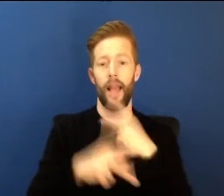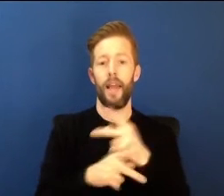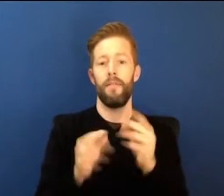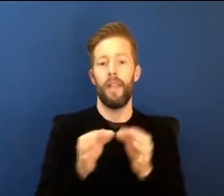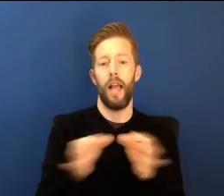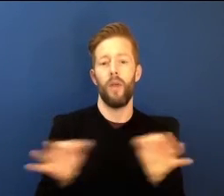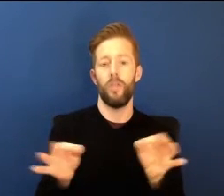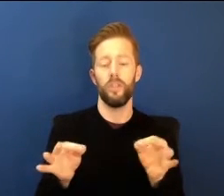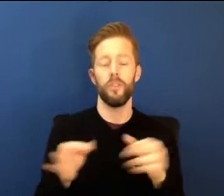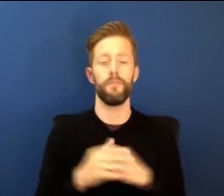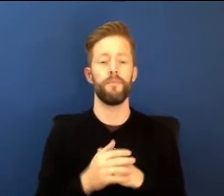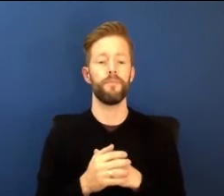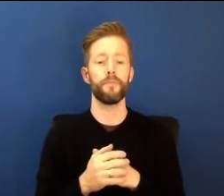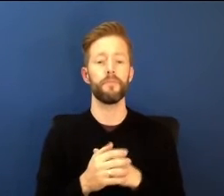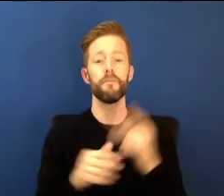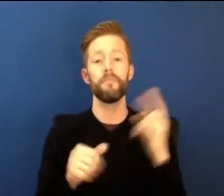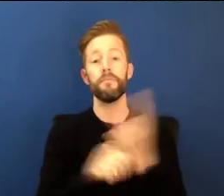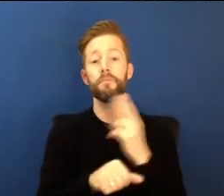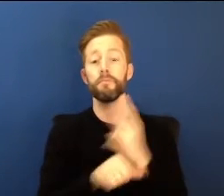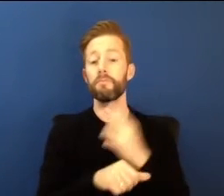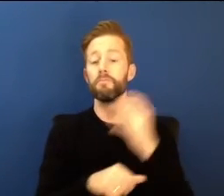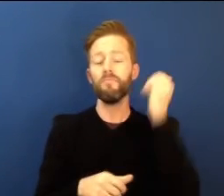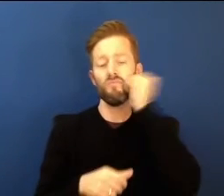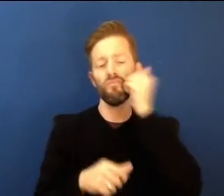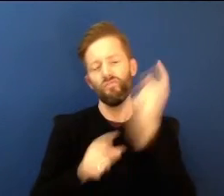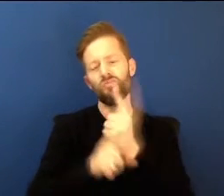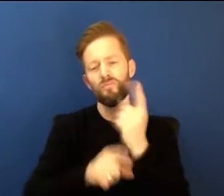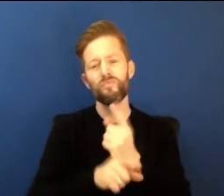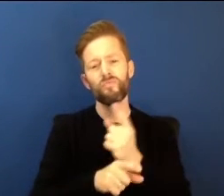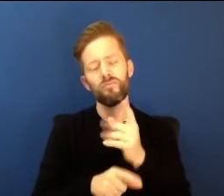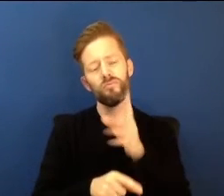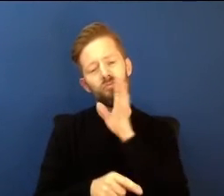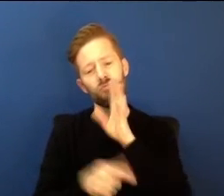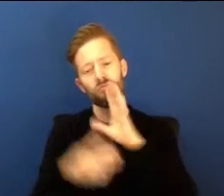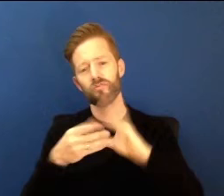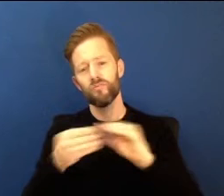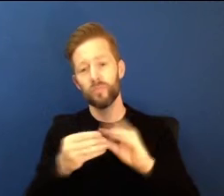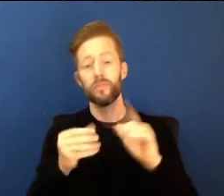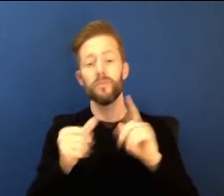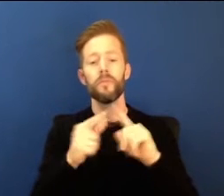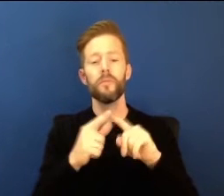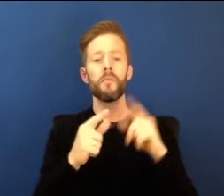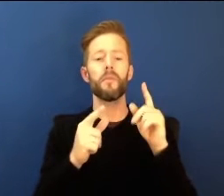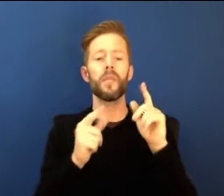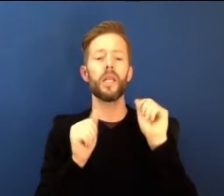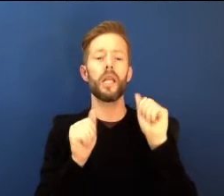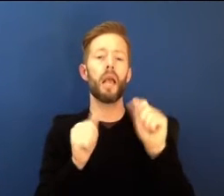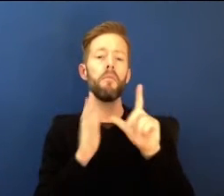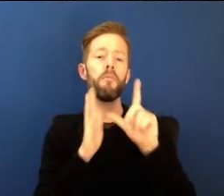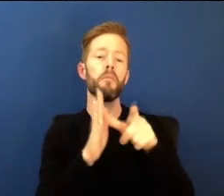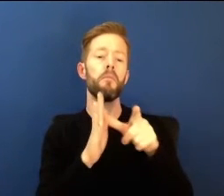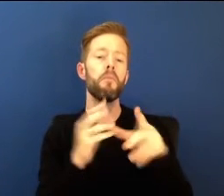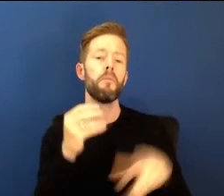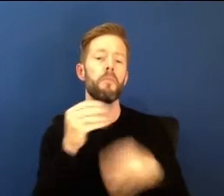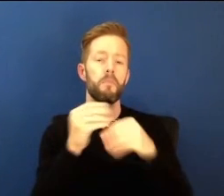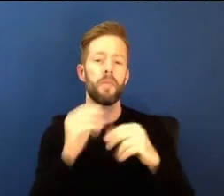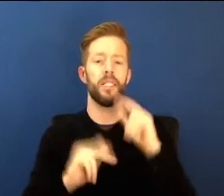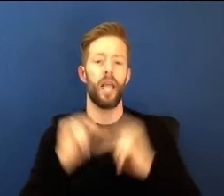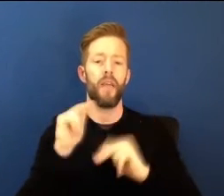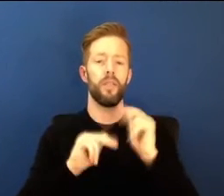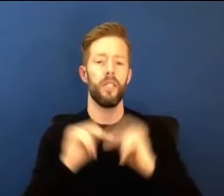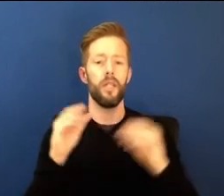that kind of language with them. Using everyday language, and then, you can eventually scaffold